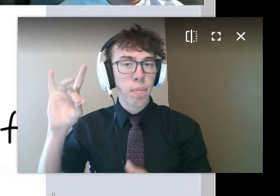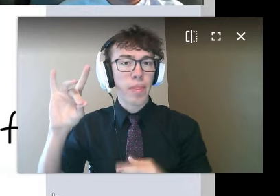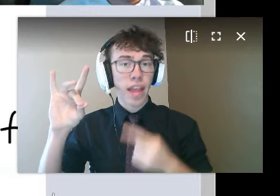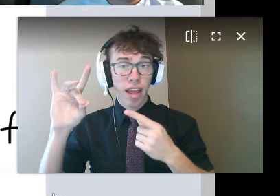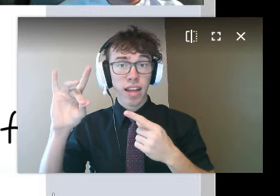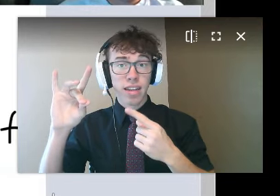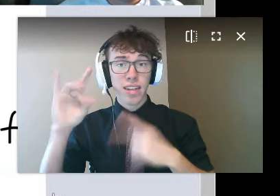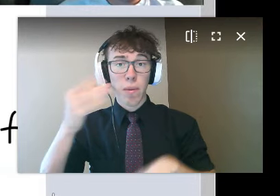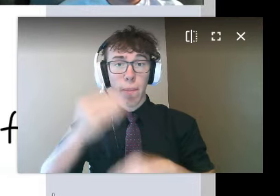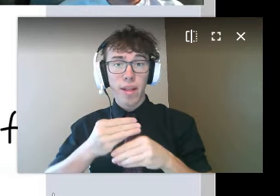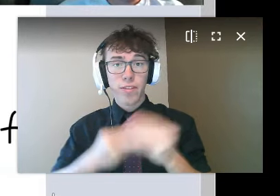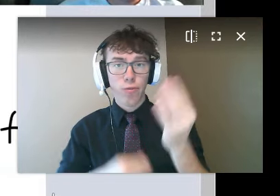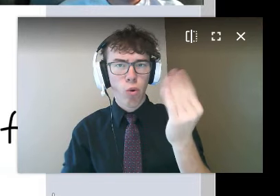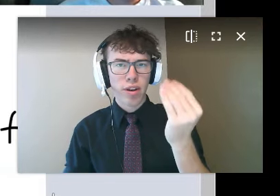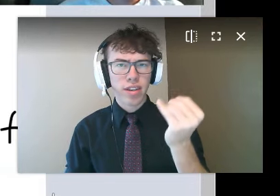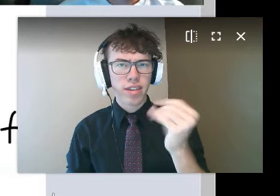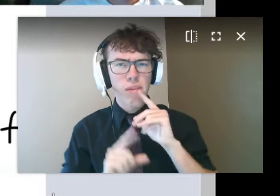plus 14.